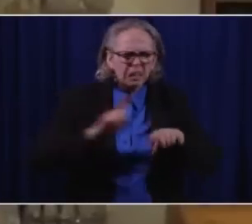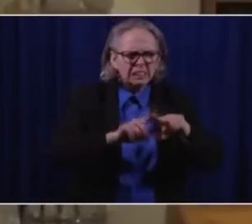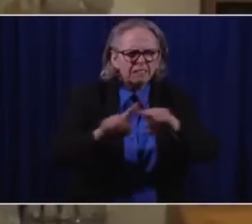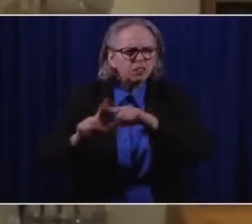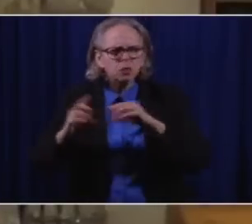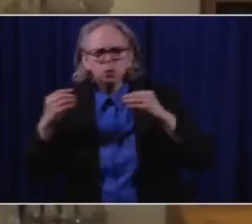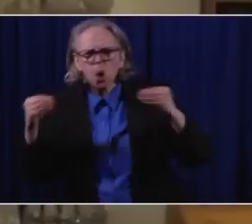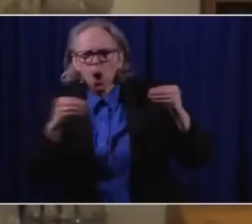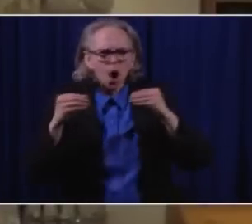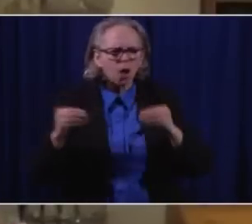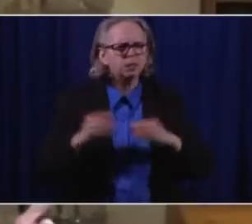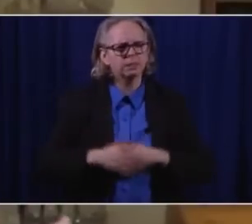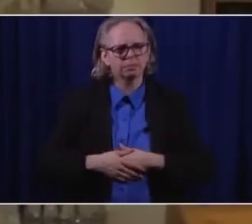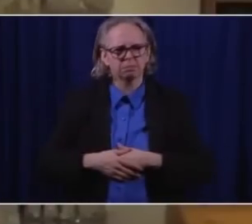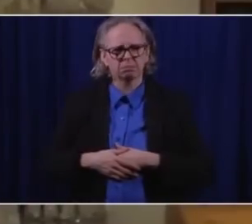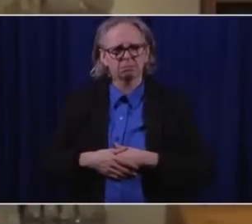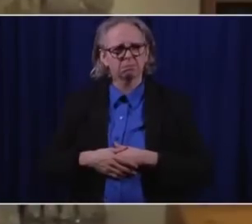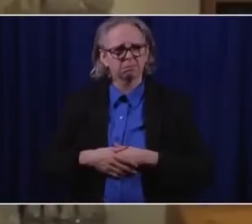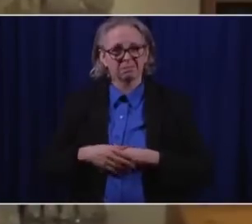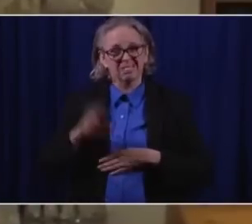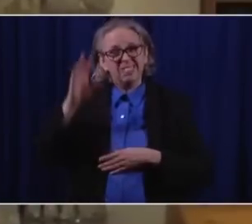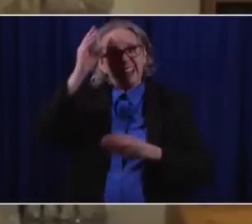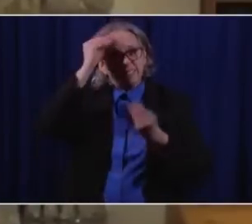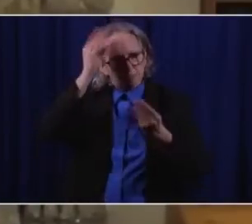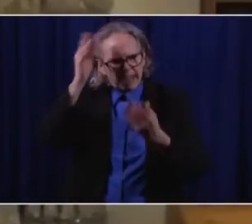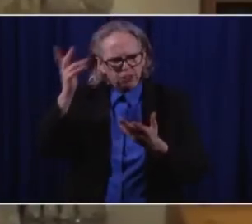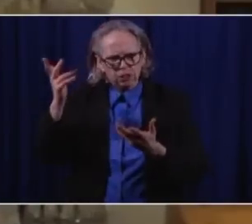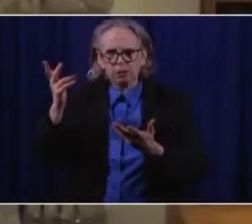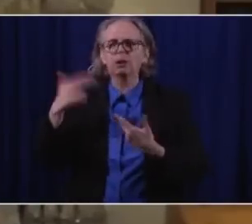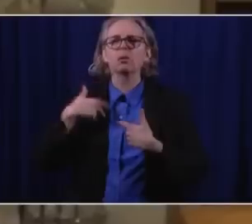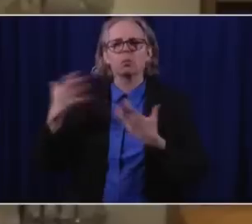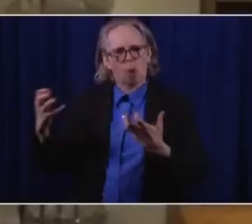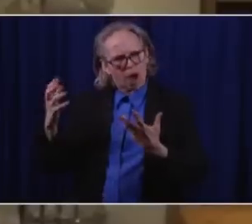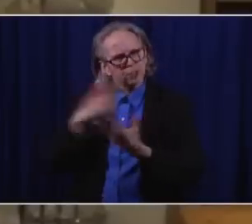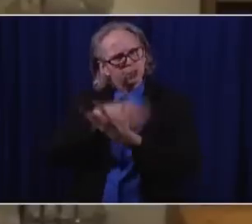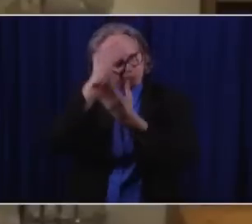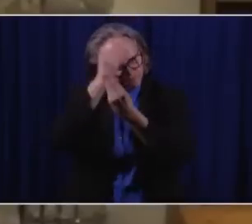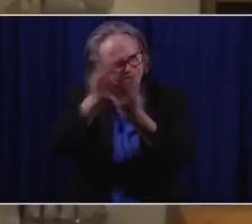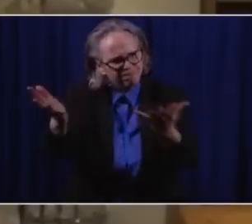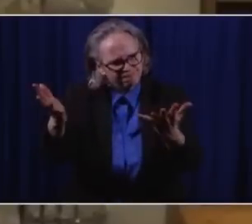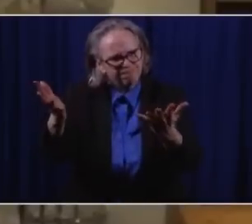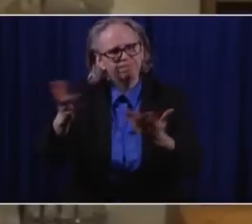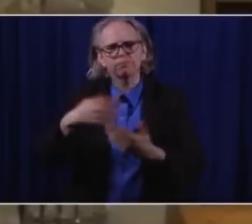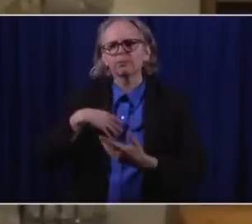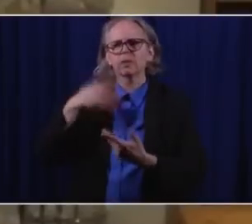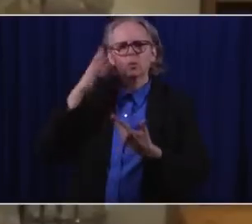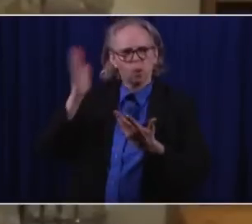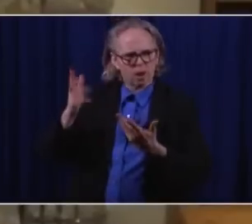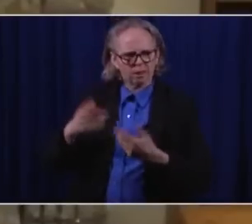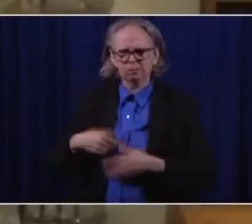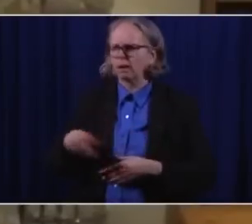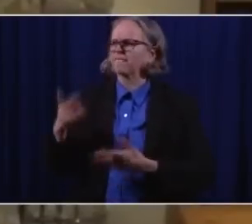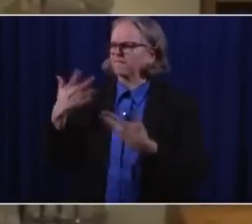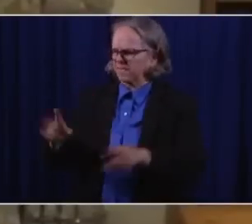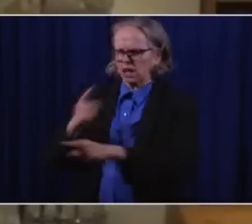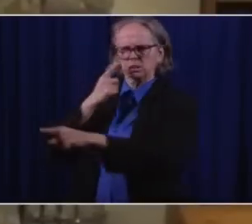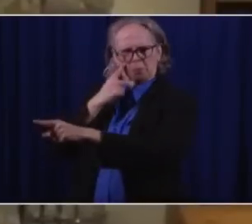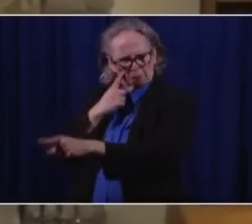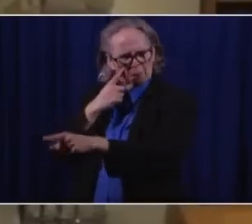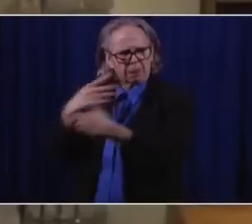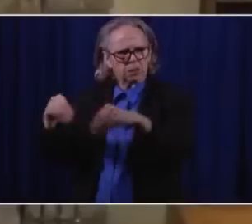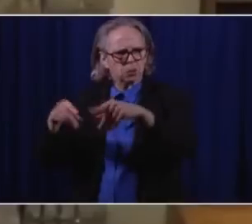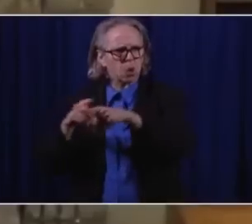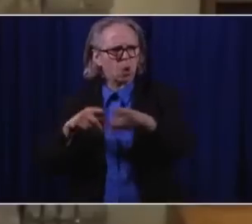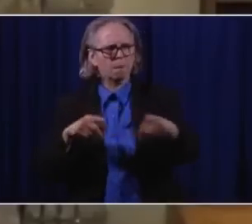to you every Tuesday and every Thursday what kind of numbers that our folks are seeing. But they're seeing about 90%